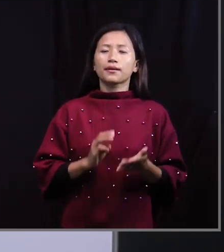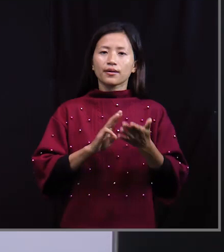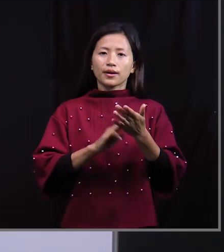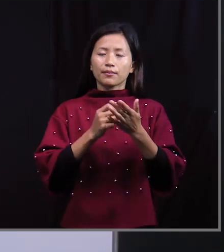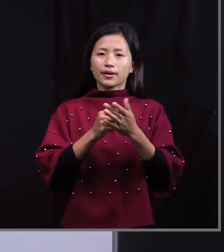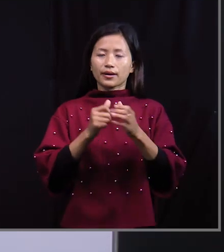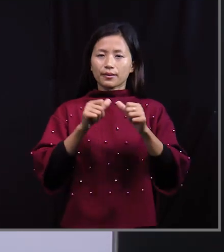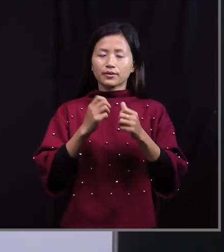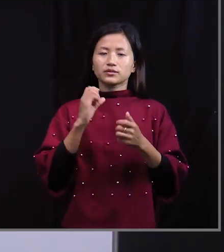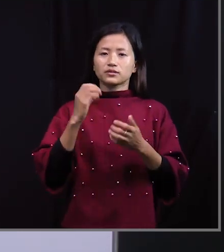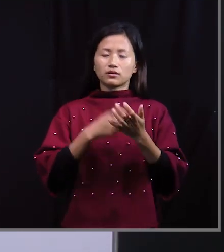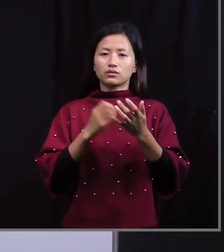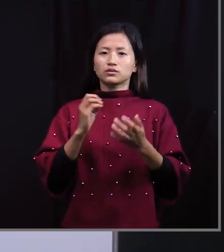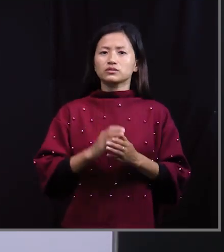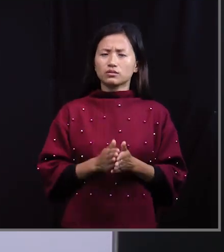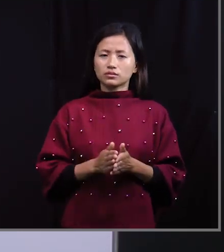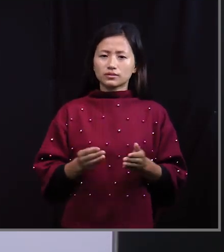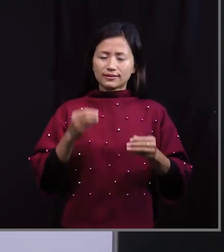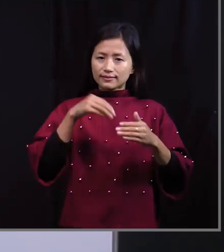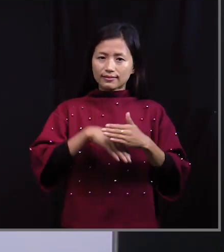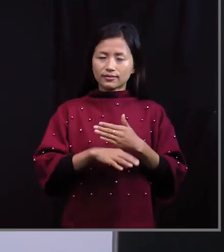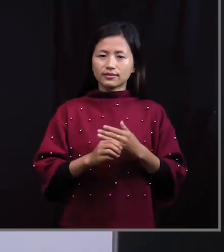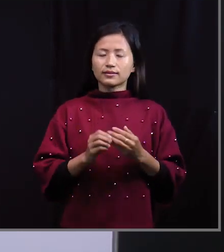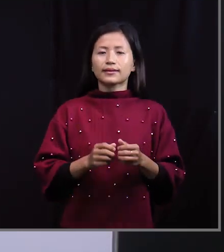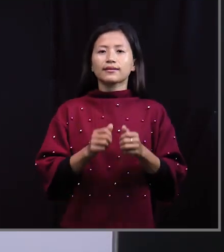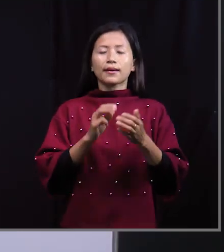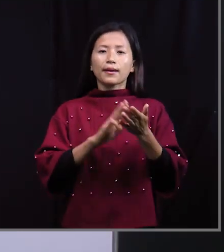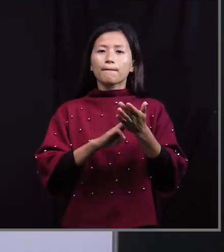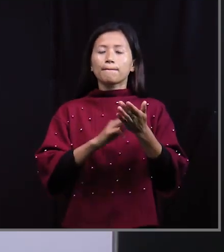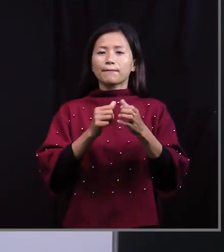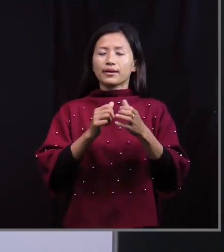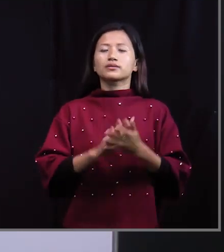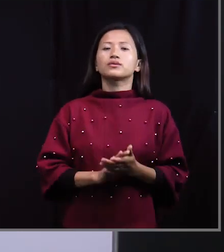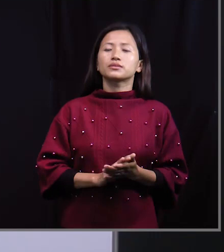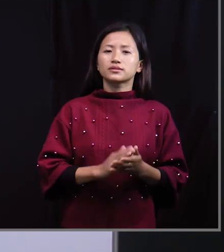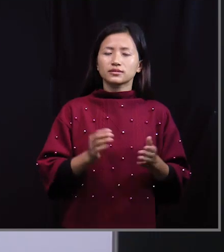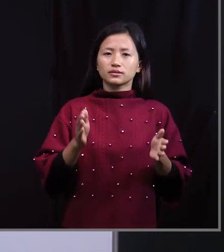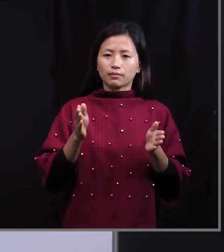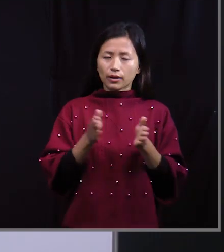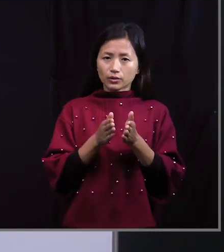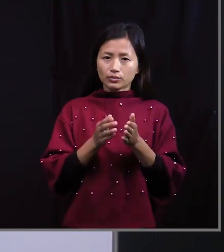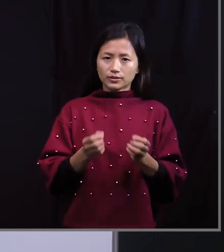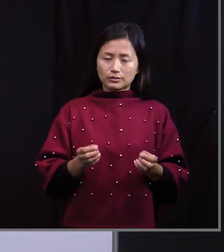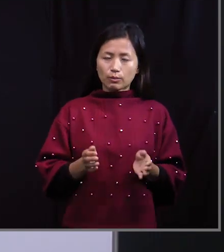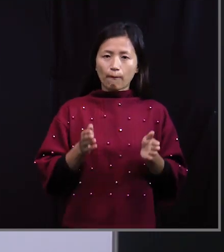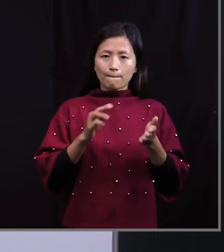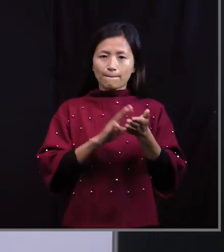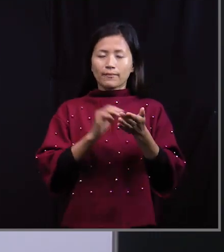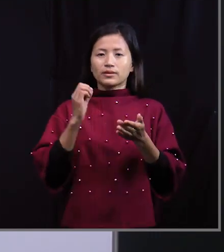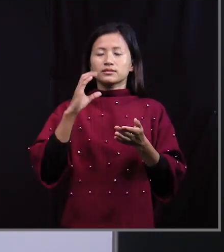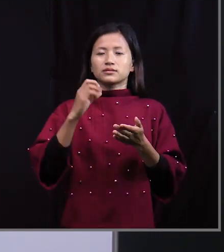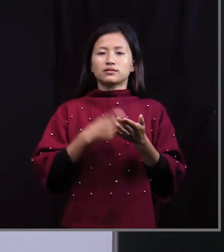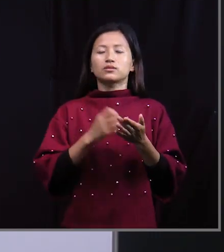is also known as external. So this micro, by the name itself, it is micro means small. So micro